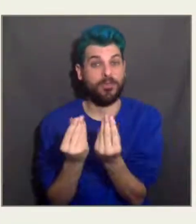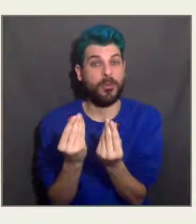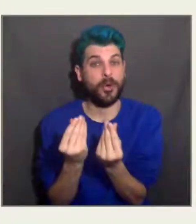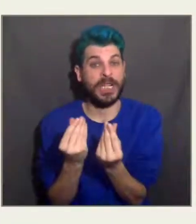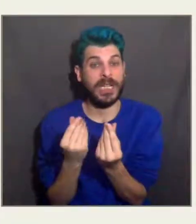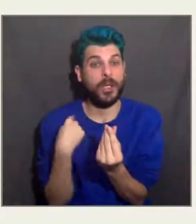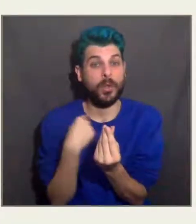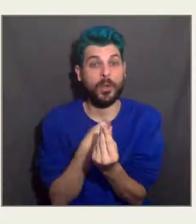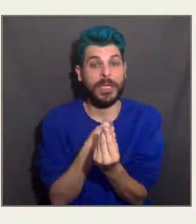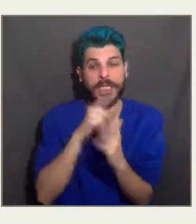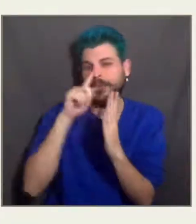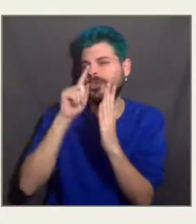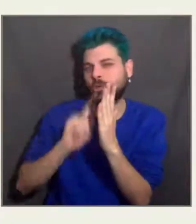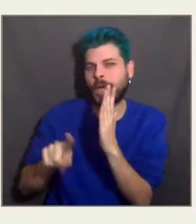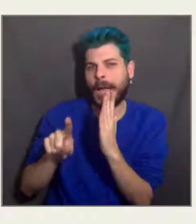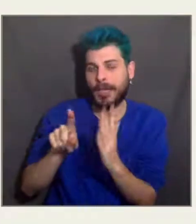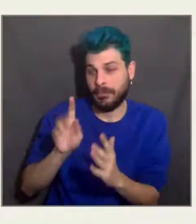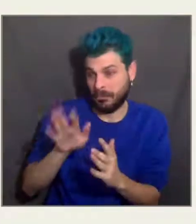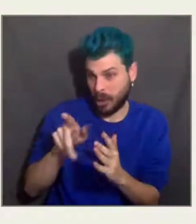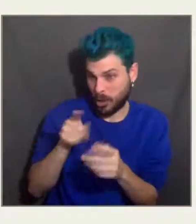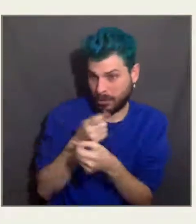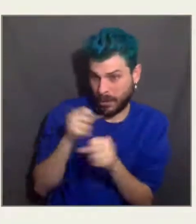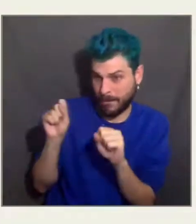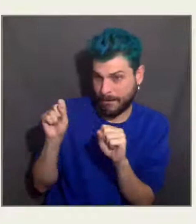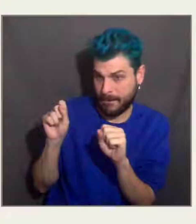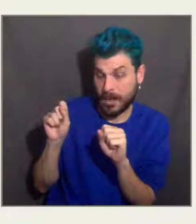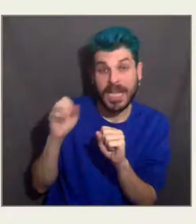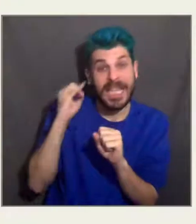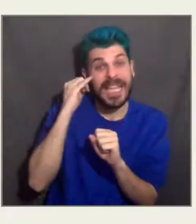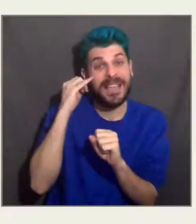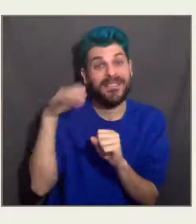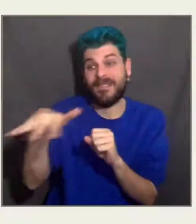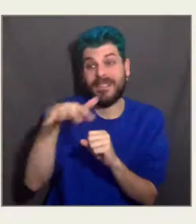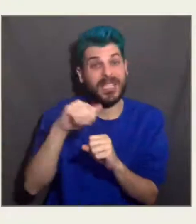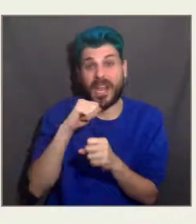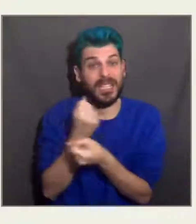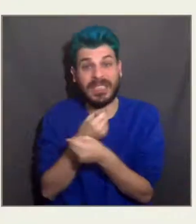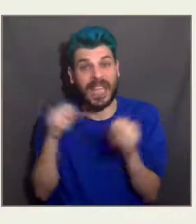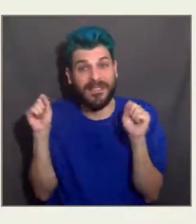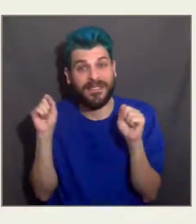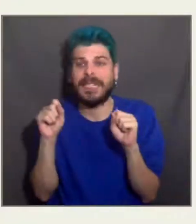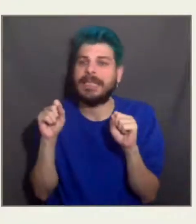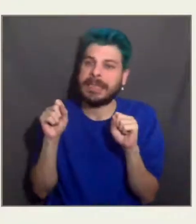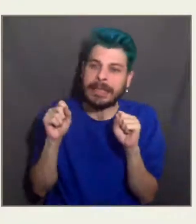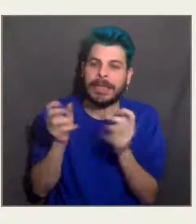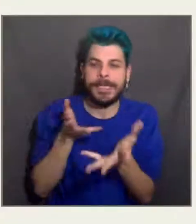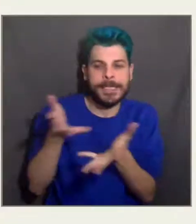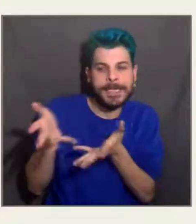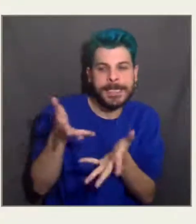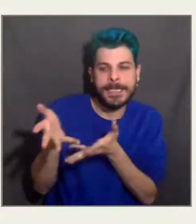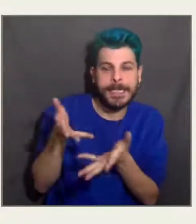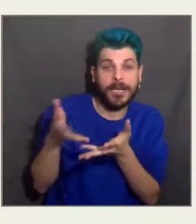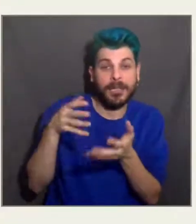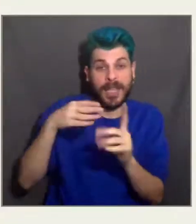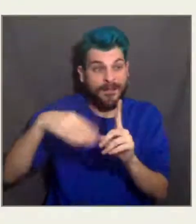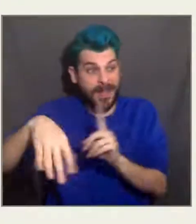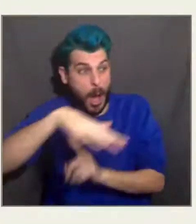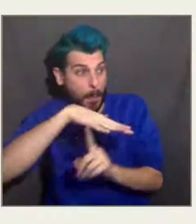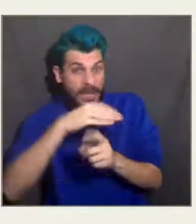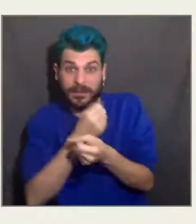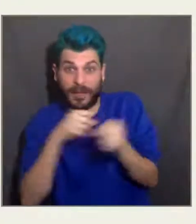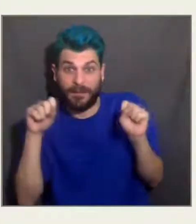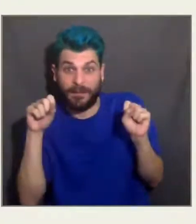safe, anybody around them is safe, and the environment is safe. So we have to do all three things in order to make